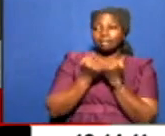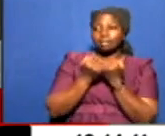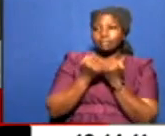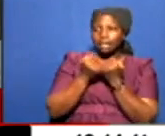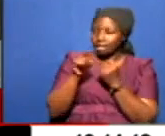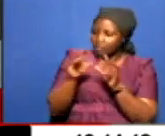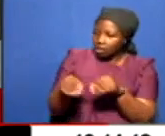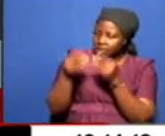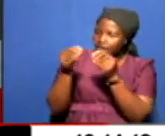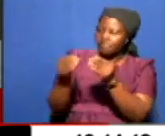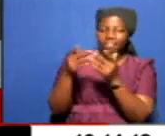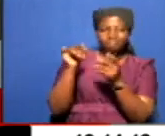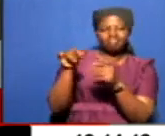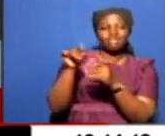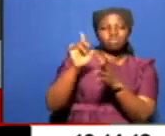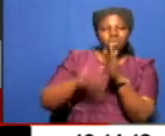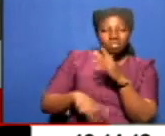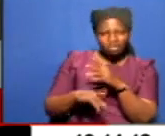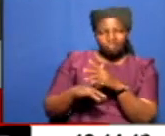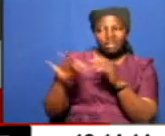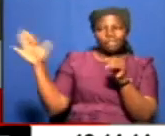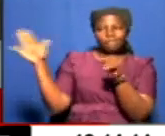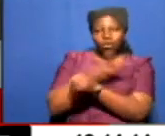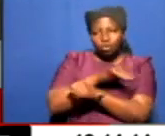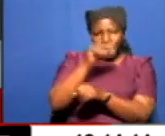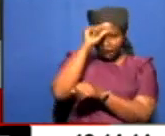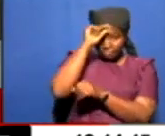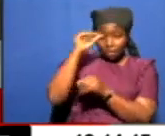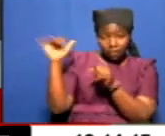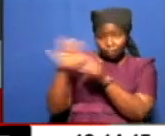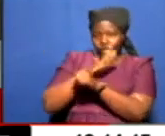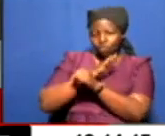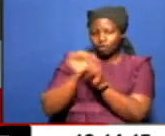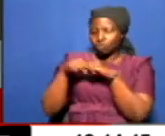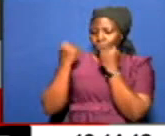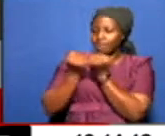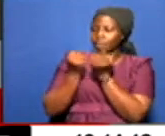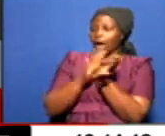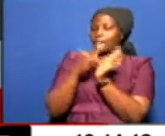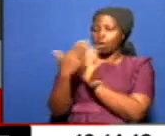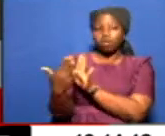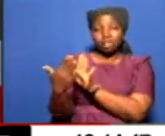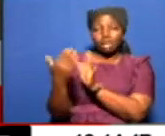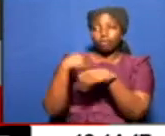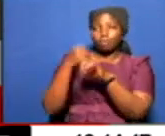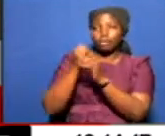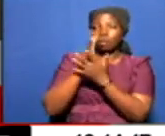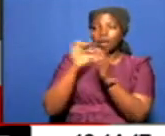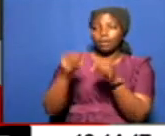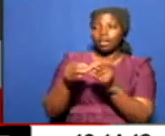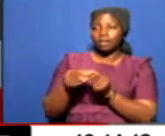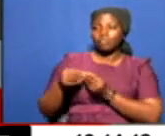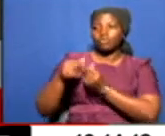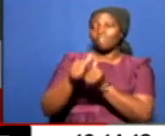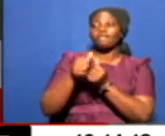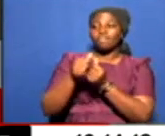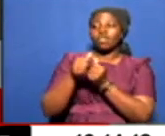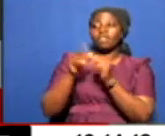a whole of government, a whole of society approach, mm-hmm. so that we face issues of security wholesomely,